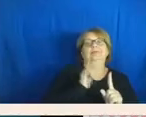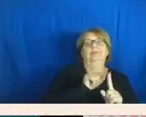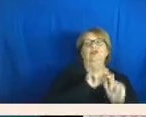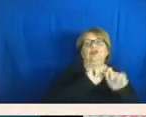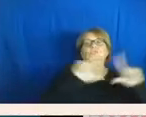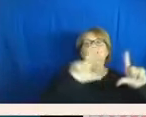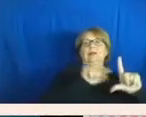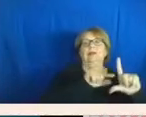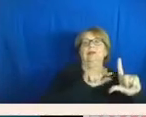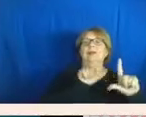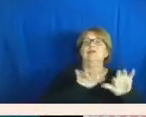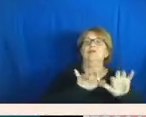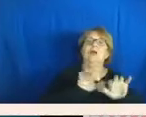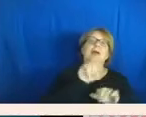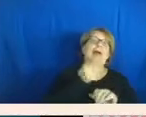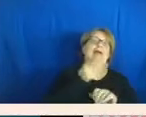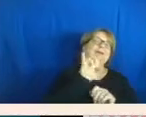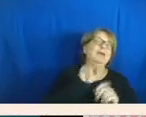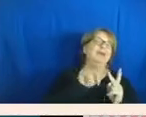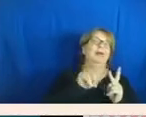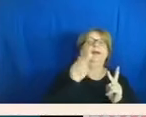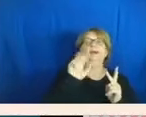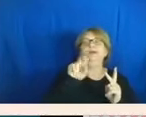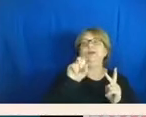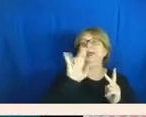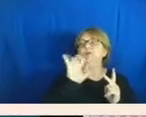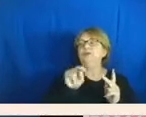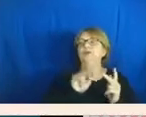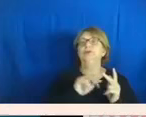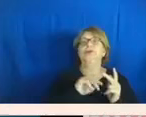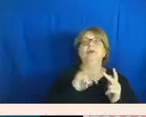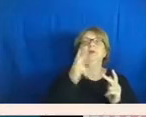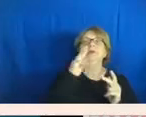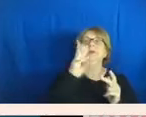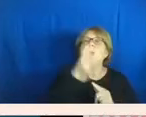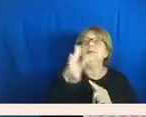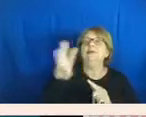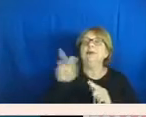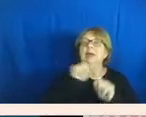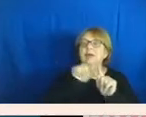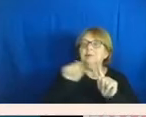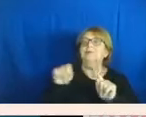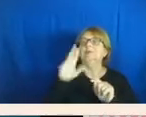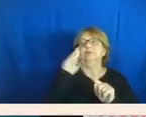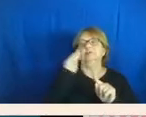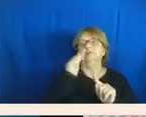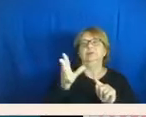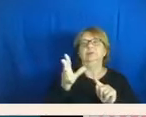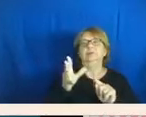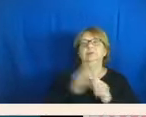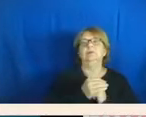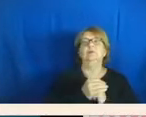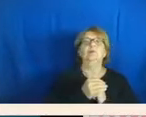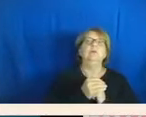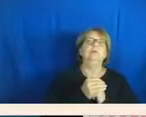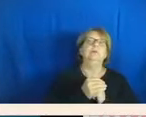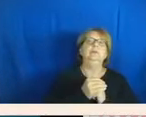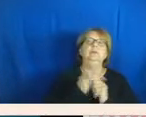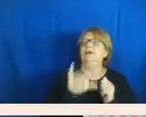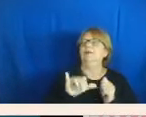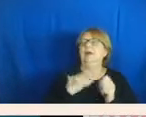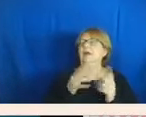Experian, TransUnion, or the websites here, I'm going to tell you it's a plethora of information. It's an amazing amount of